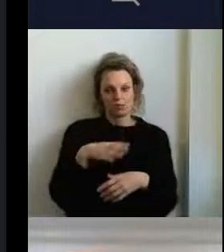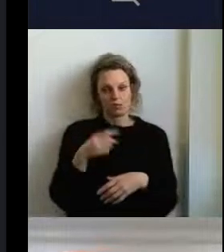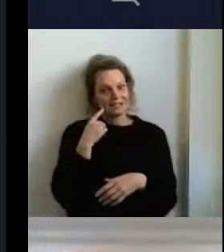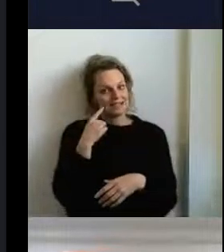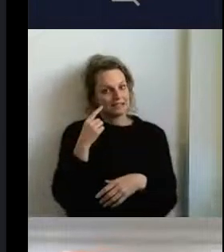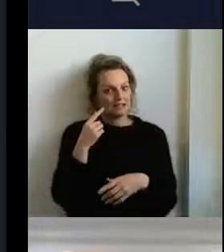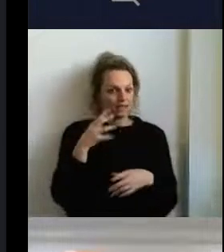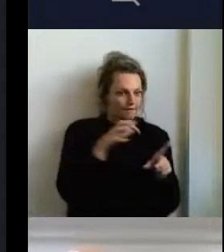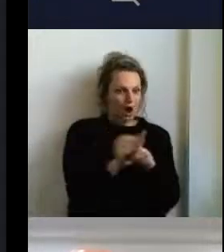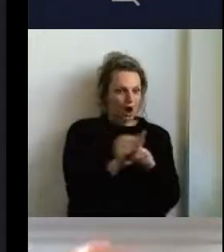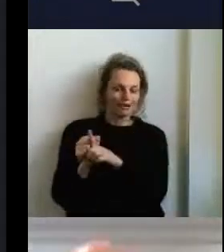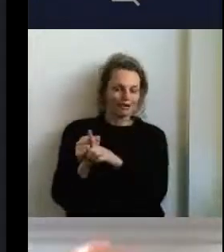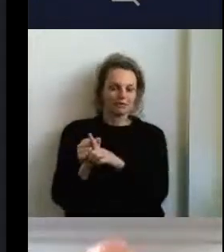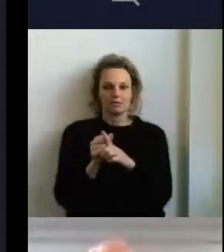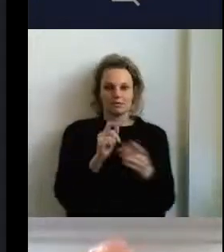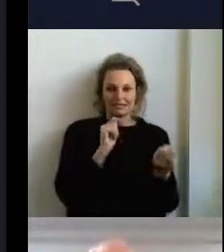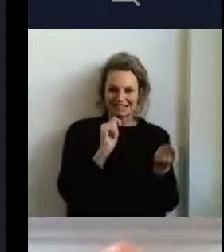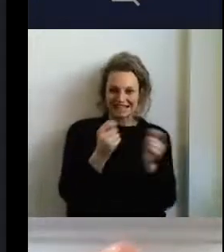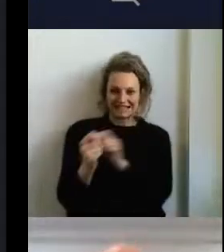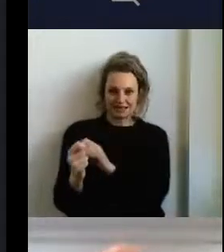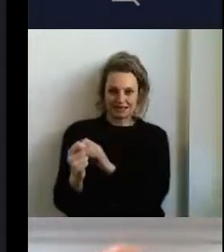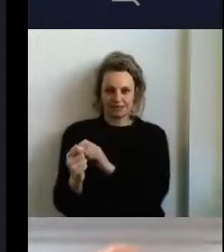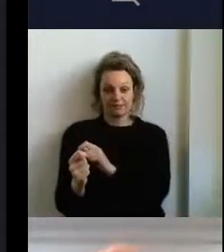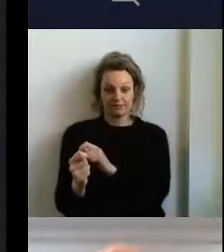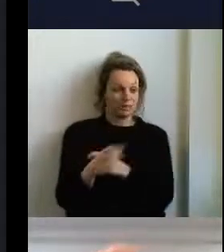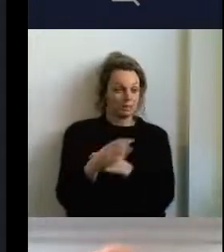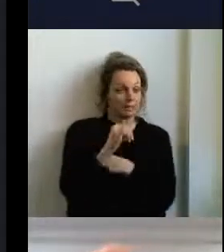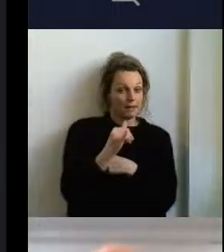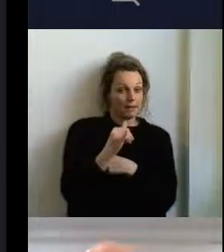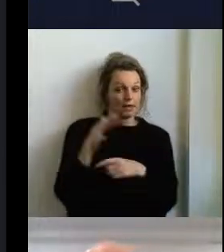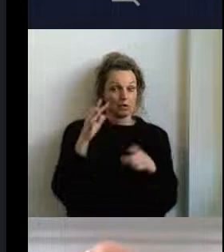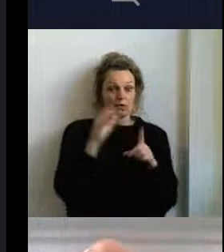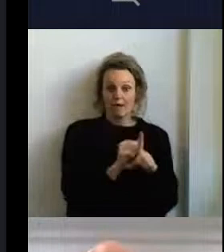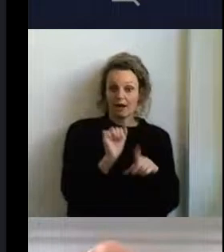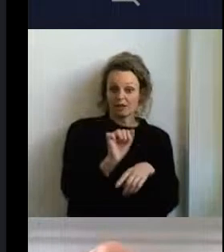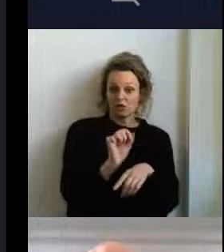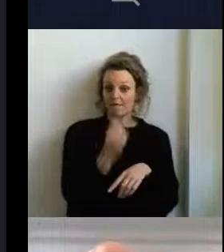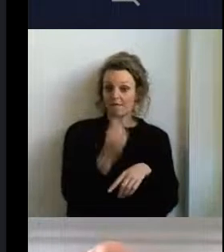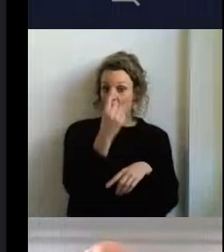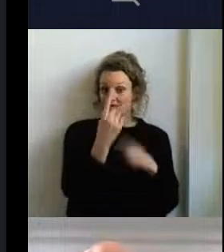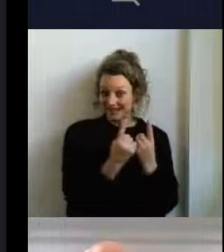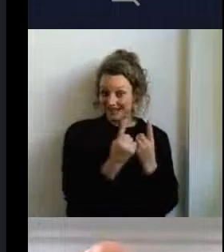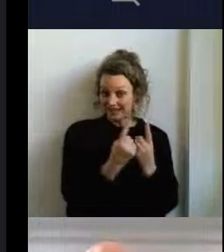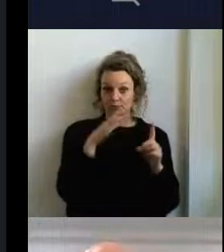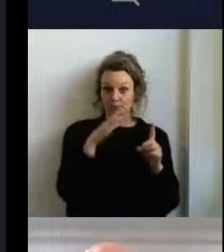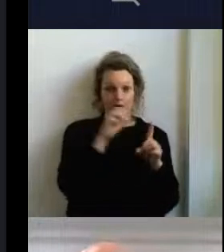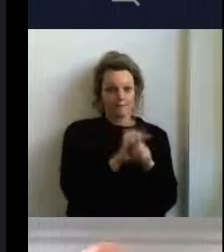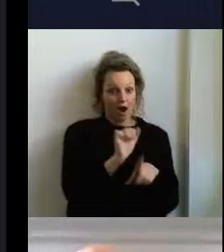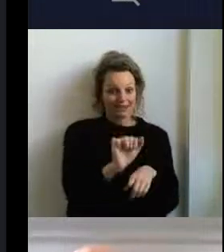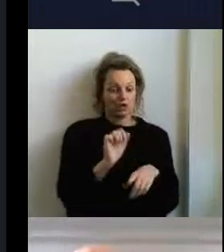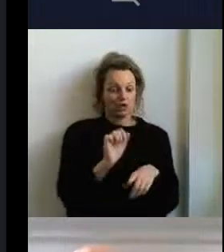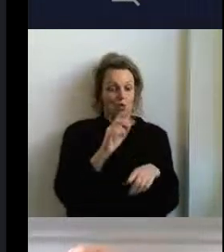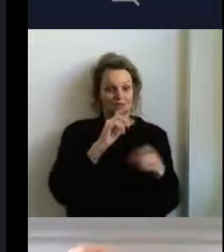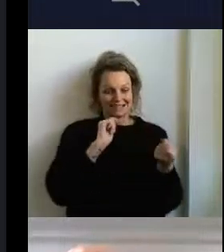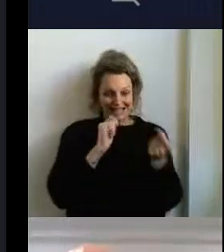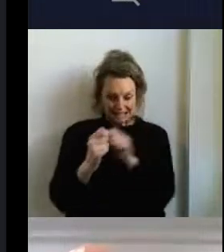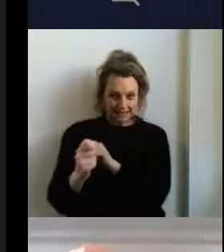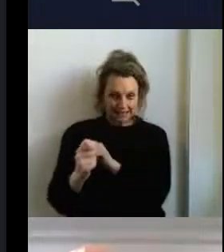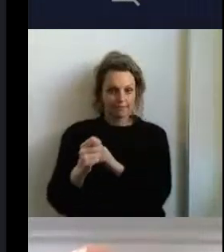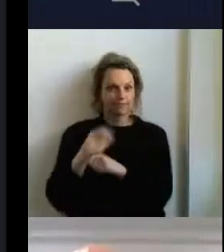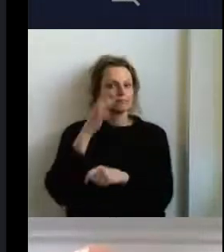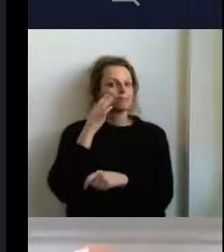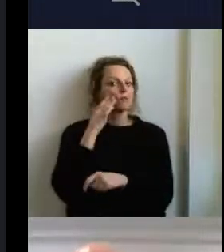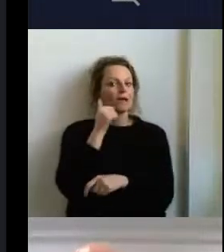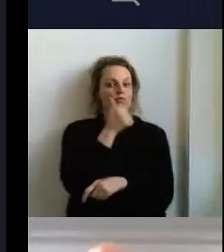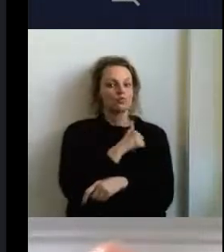idea that you find your first thing. Remember, you can use natural language to find your setting that you're after in Windows. But when you're using that